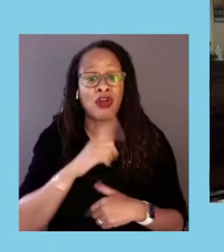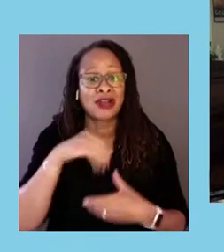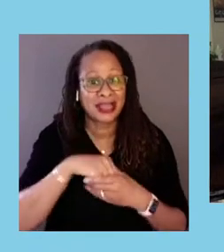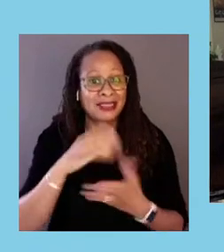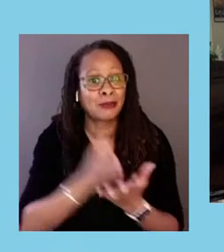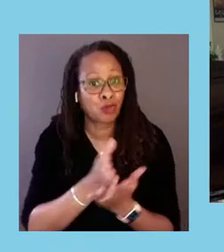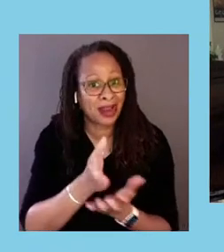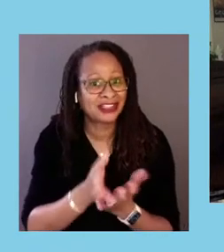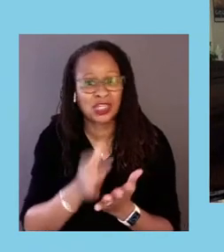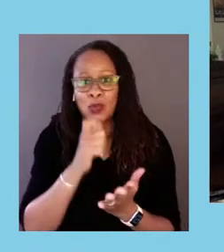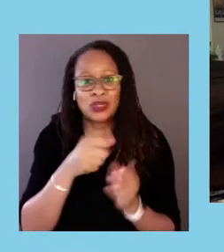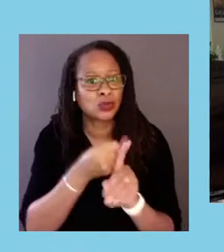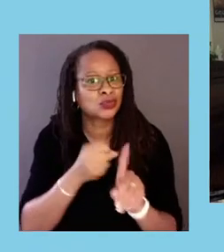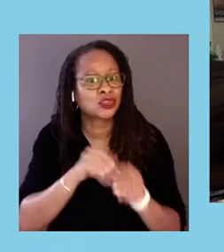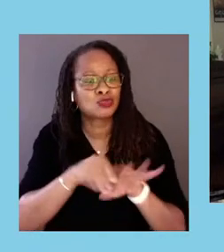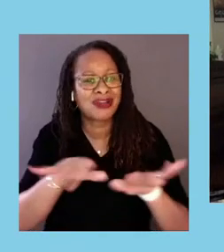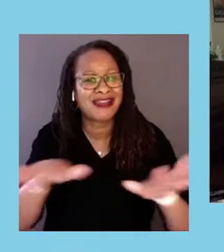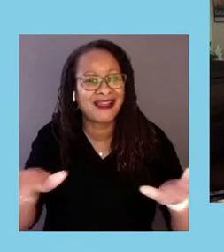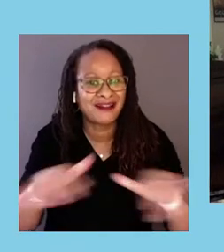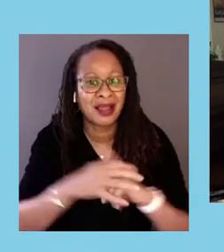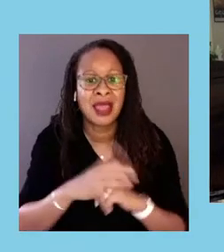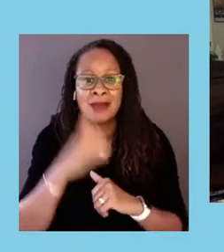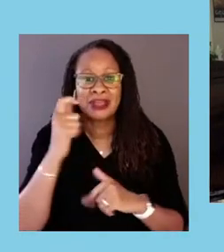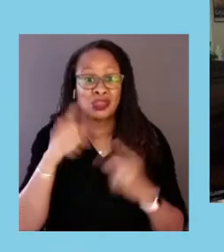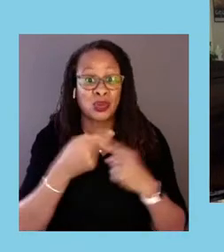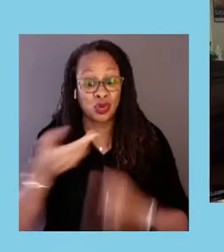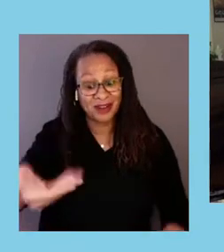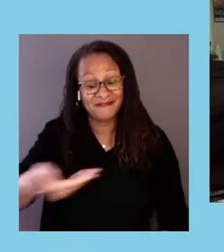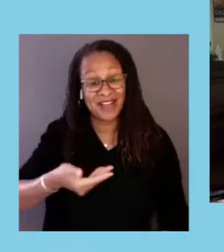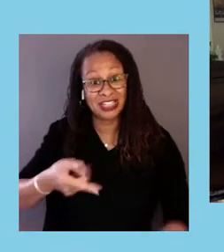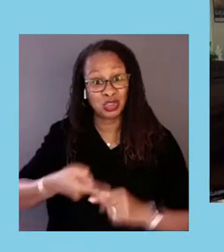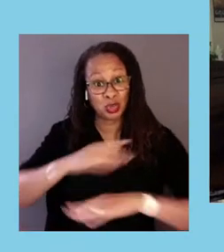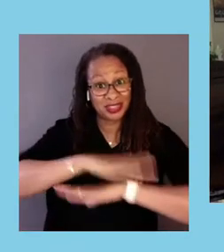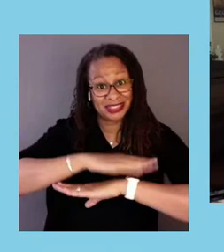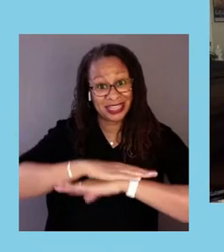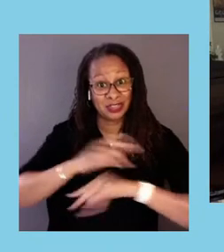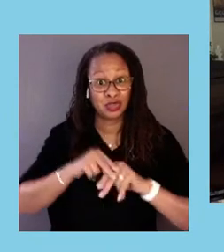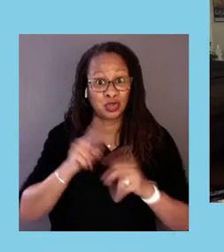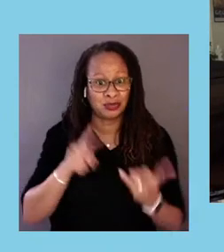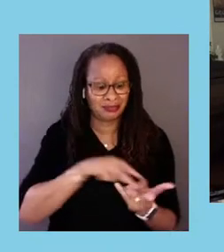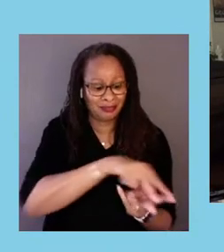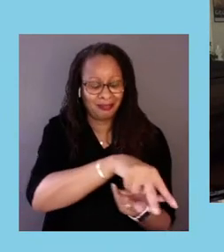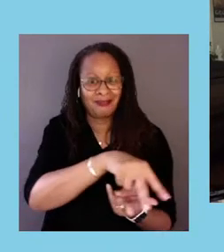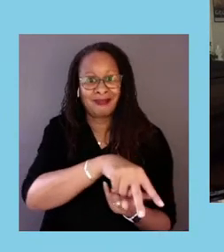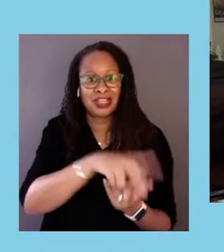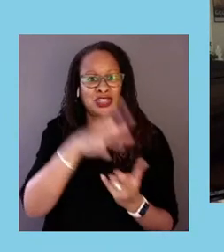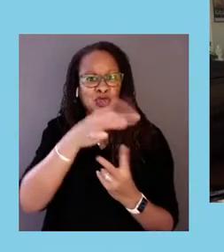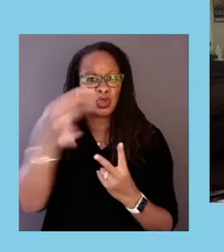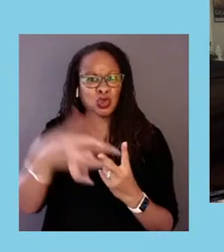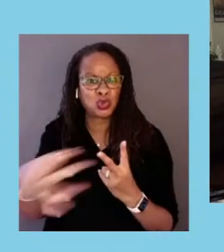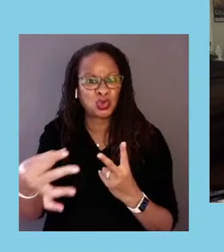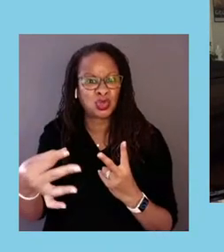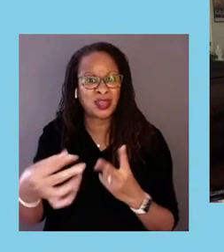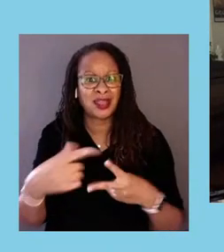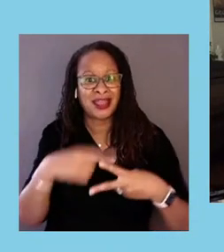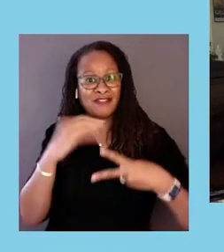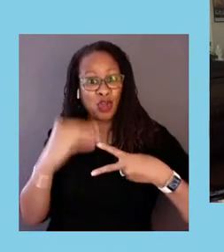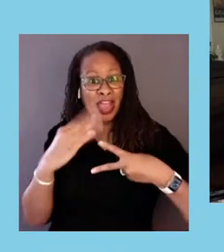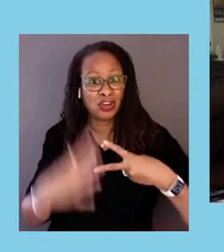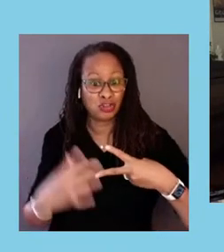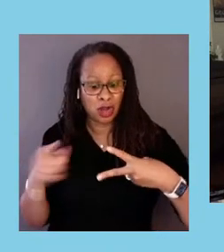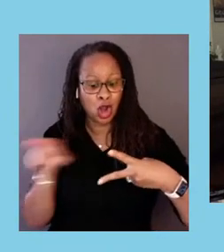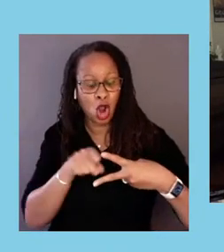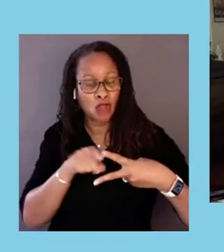spread out, because once you're invited to two branches, you choose, right? If you're an editor and you are also invited to the